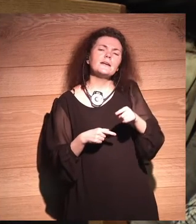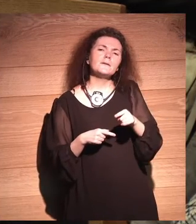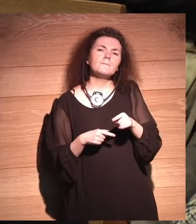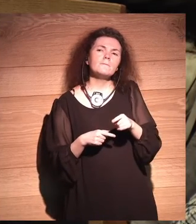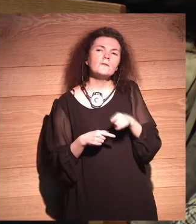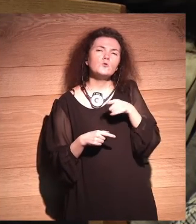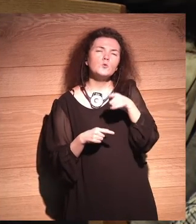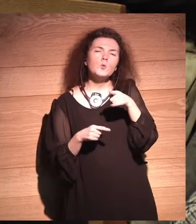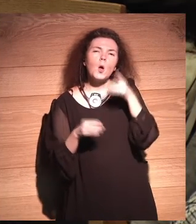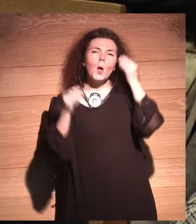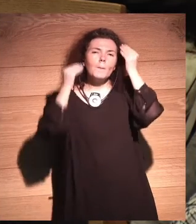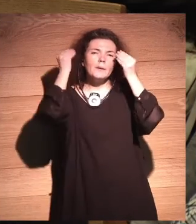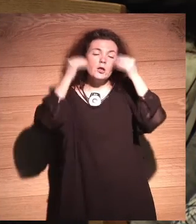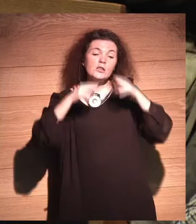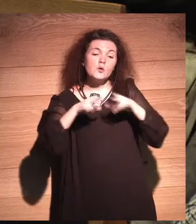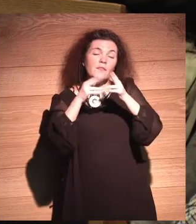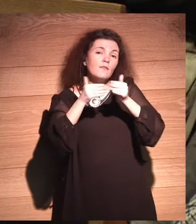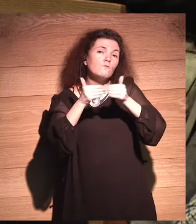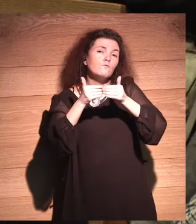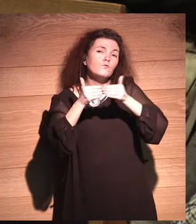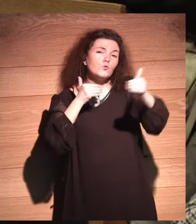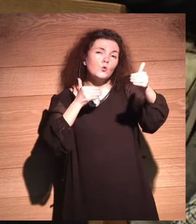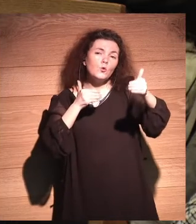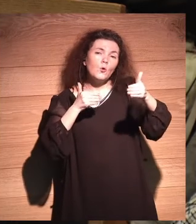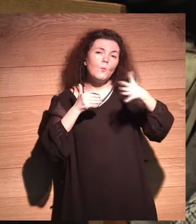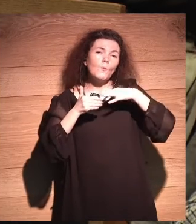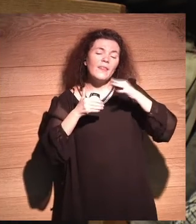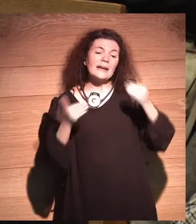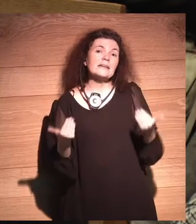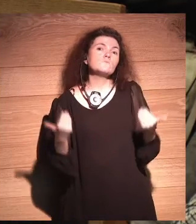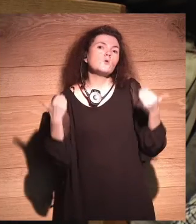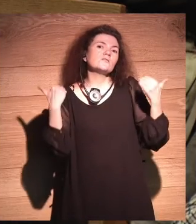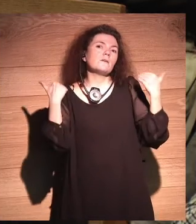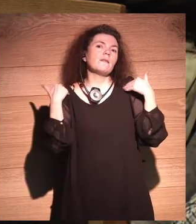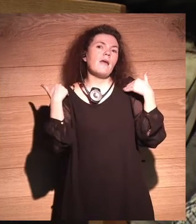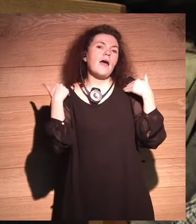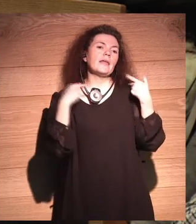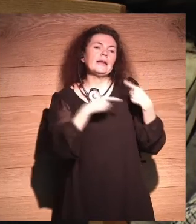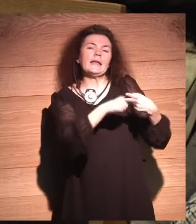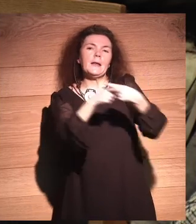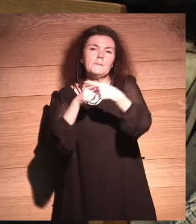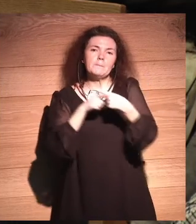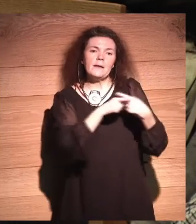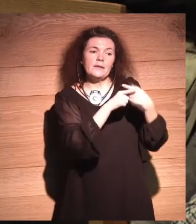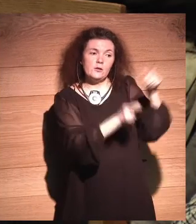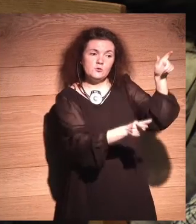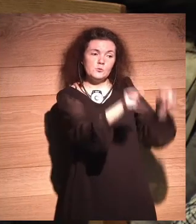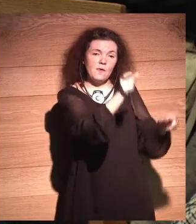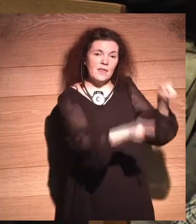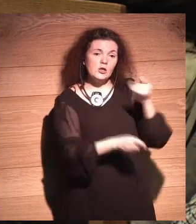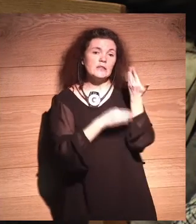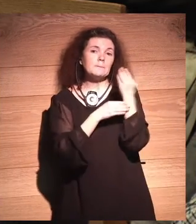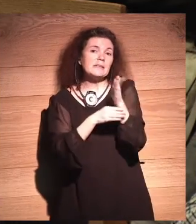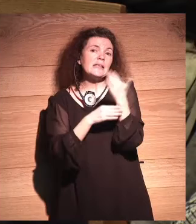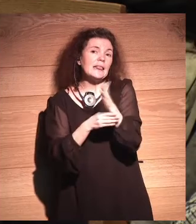the responsibilities between people, the representatives of people, and the companies?